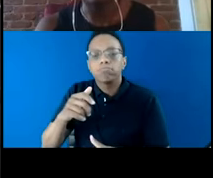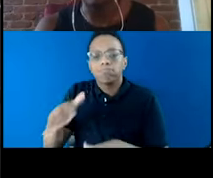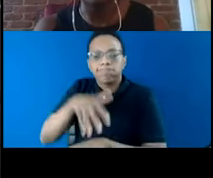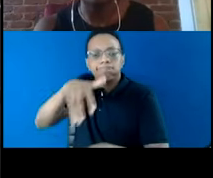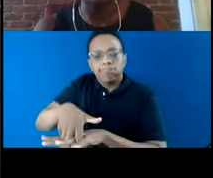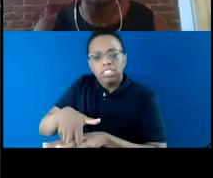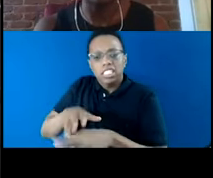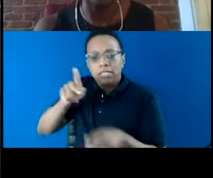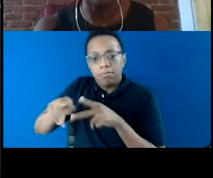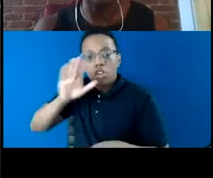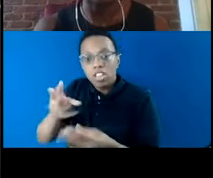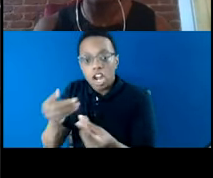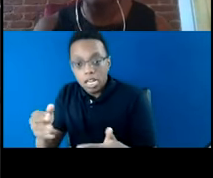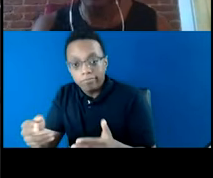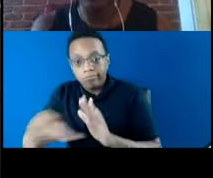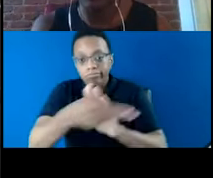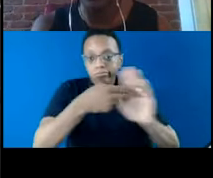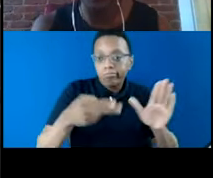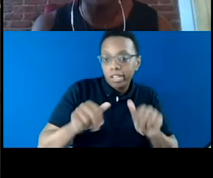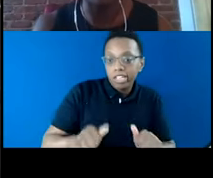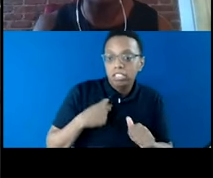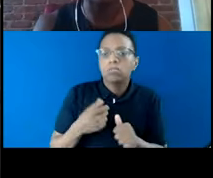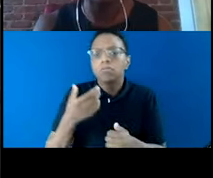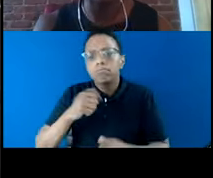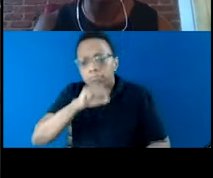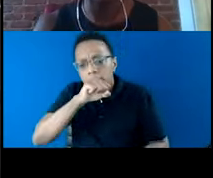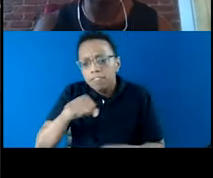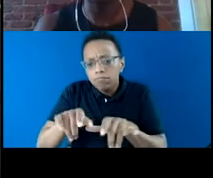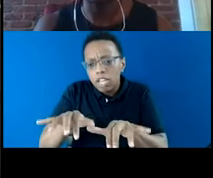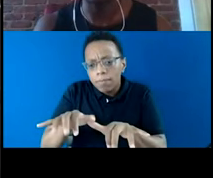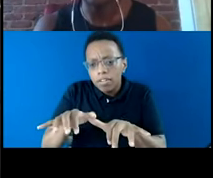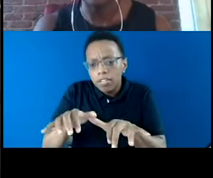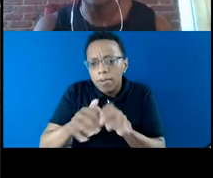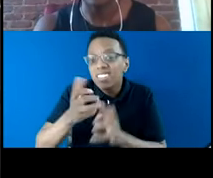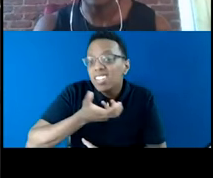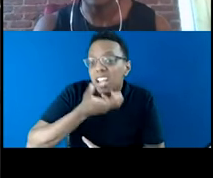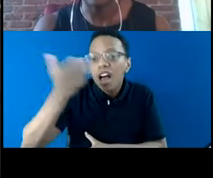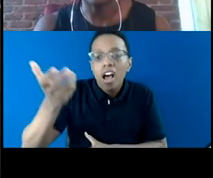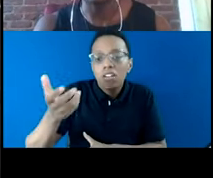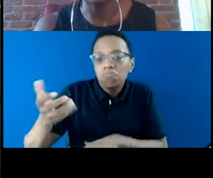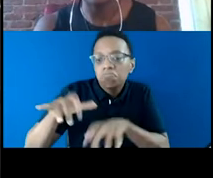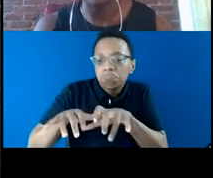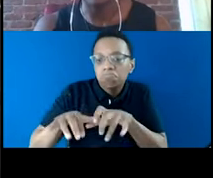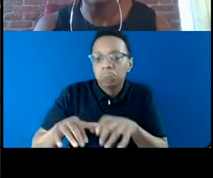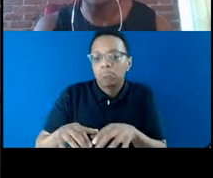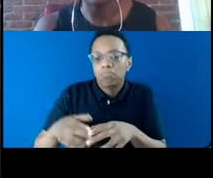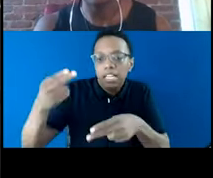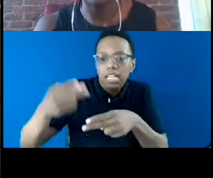what I would love is if folks can just type that in and then shout out the Indigenous nations whose territory you